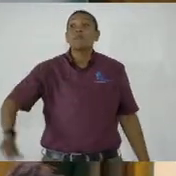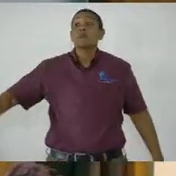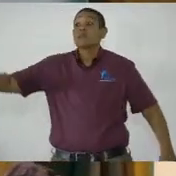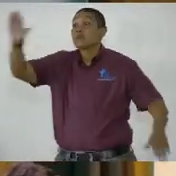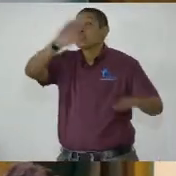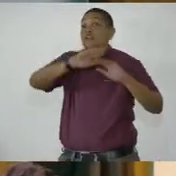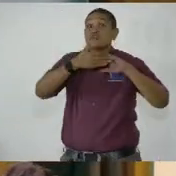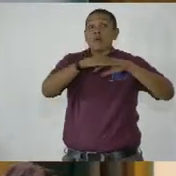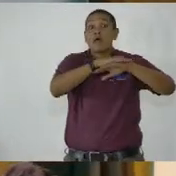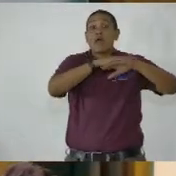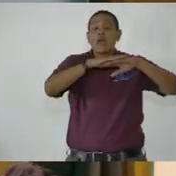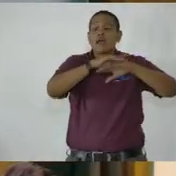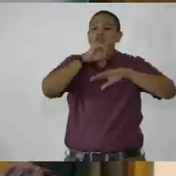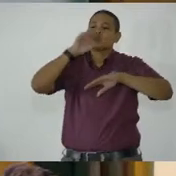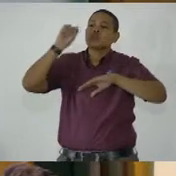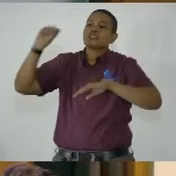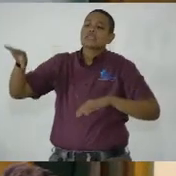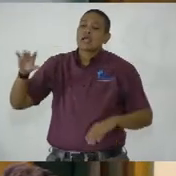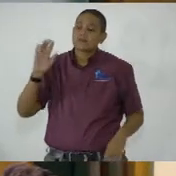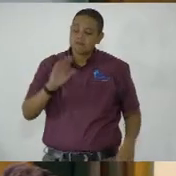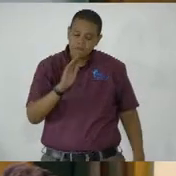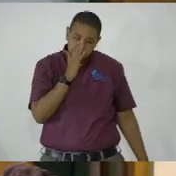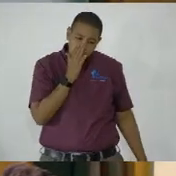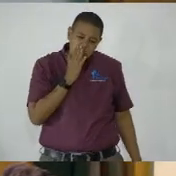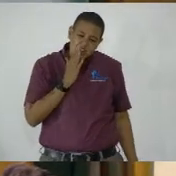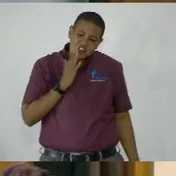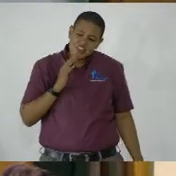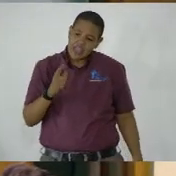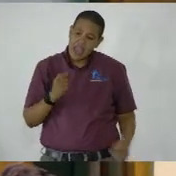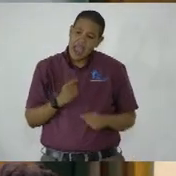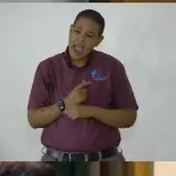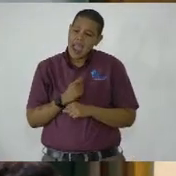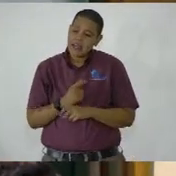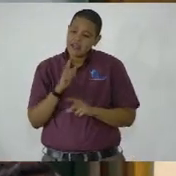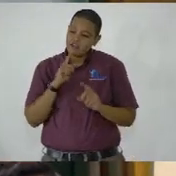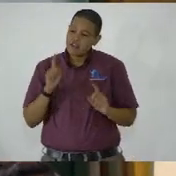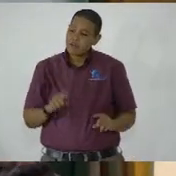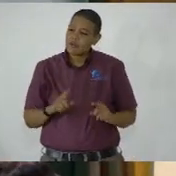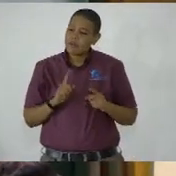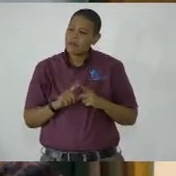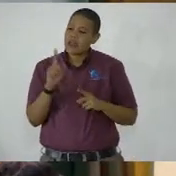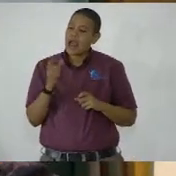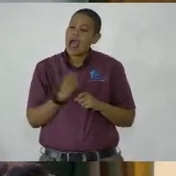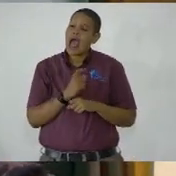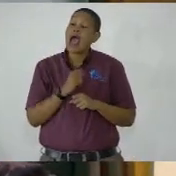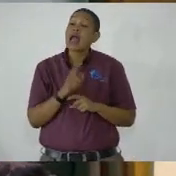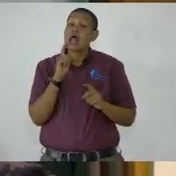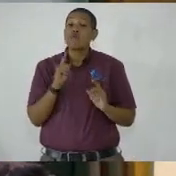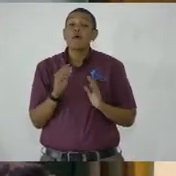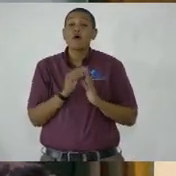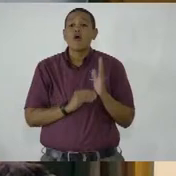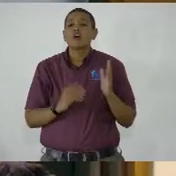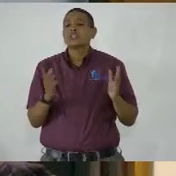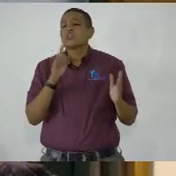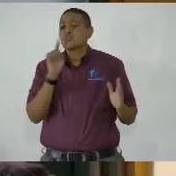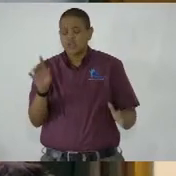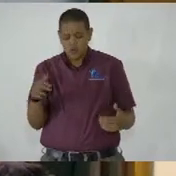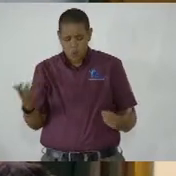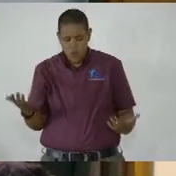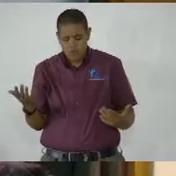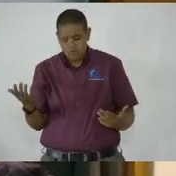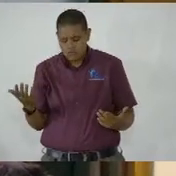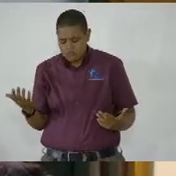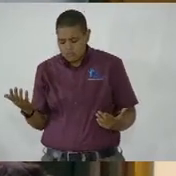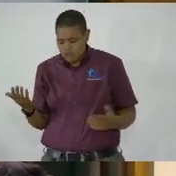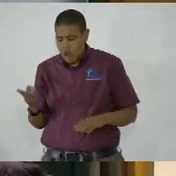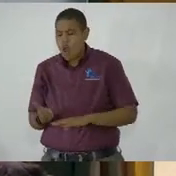island to send in their annual report. And the annual report, Madam Speaker, is really to get